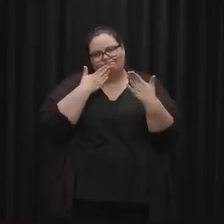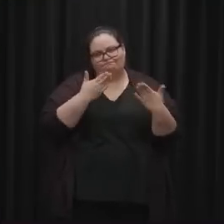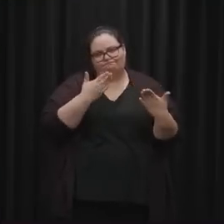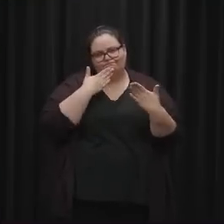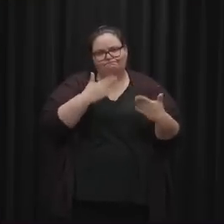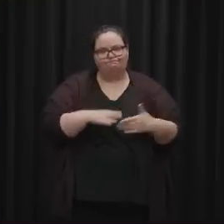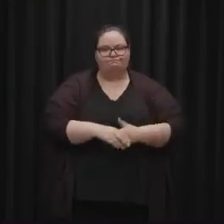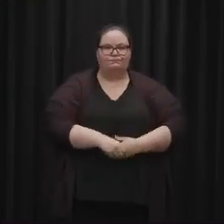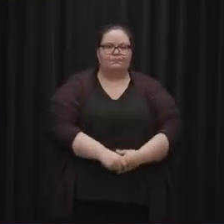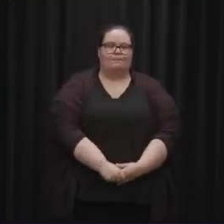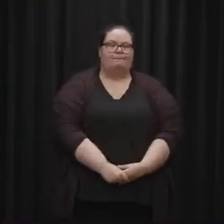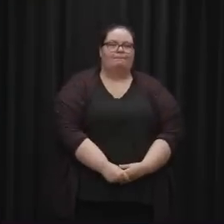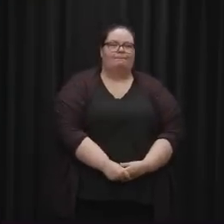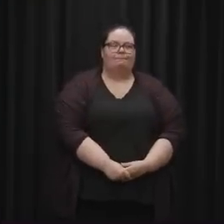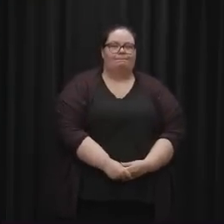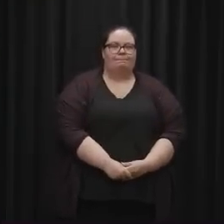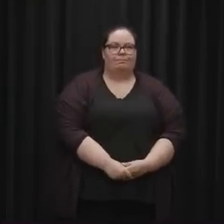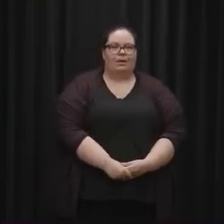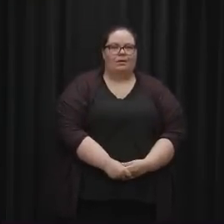you. Merci.